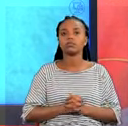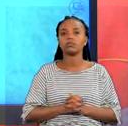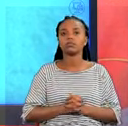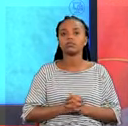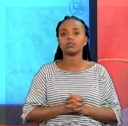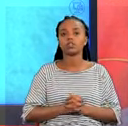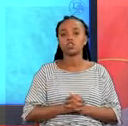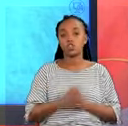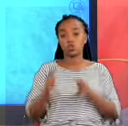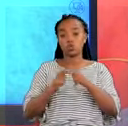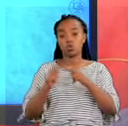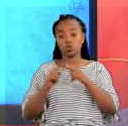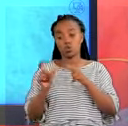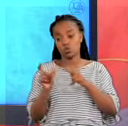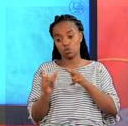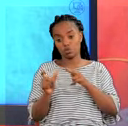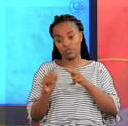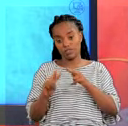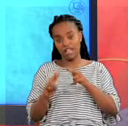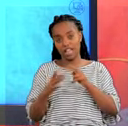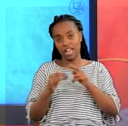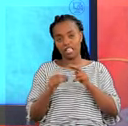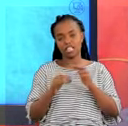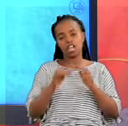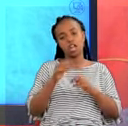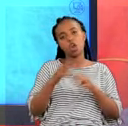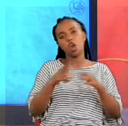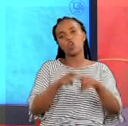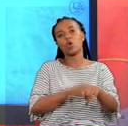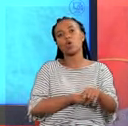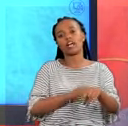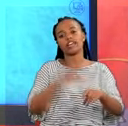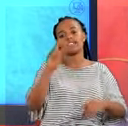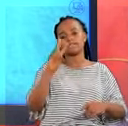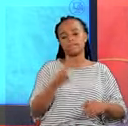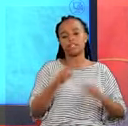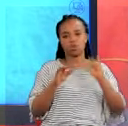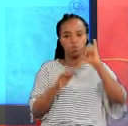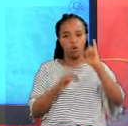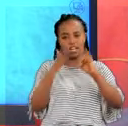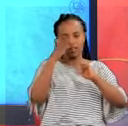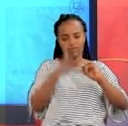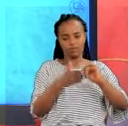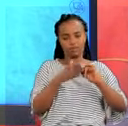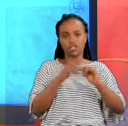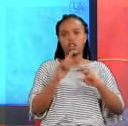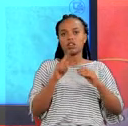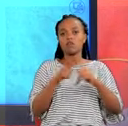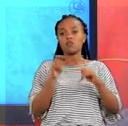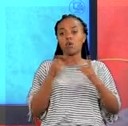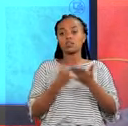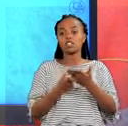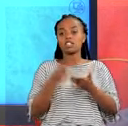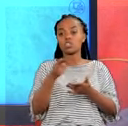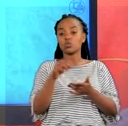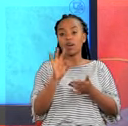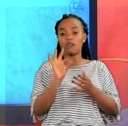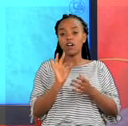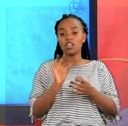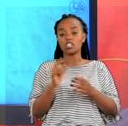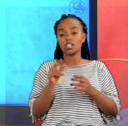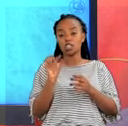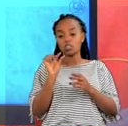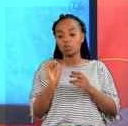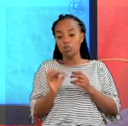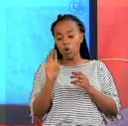The shortest vertex is here, and the longer vertex is here. So from this, you can find this distance is B, the smaller